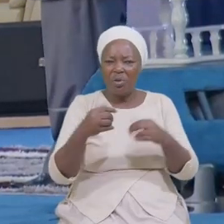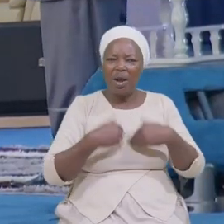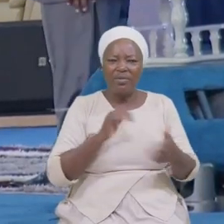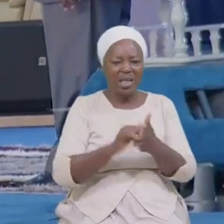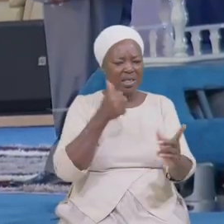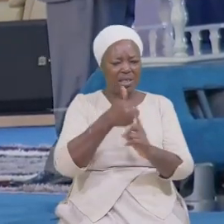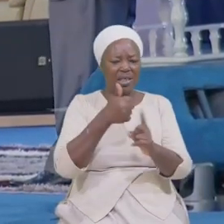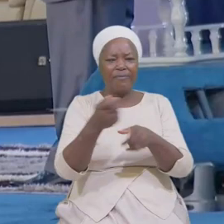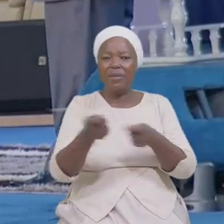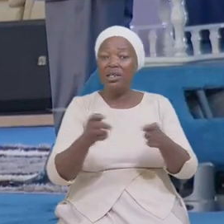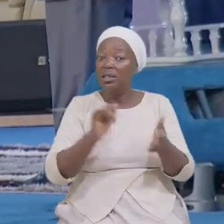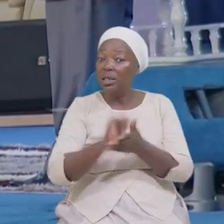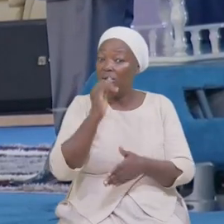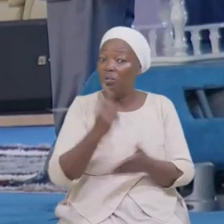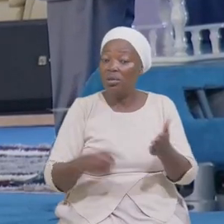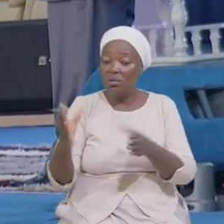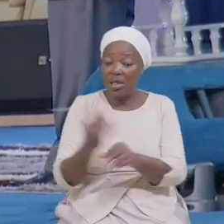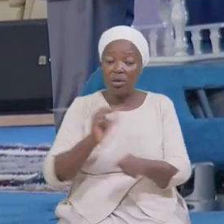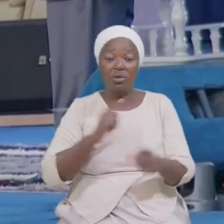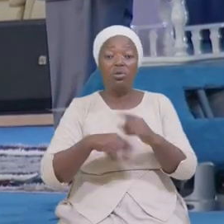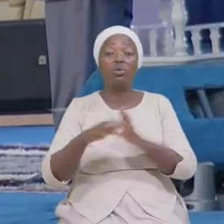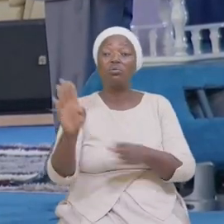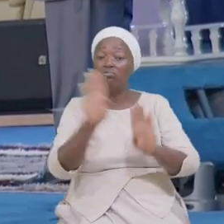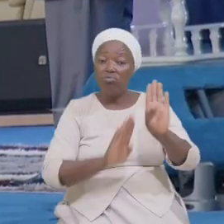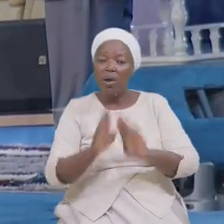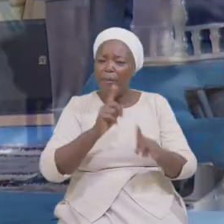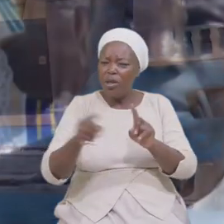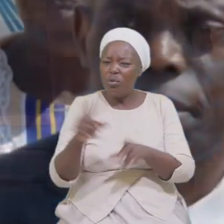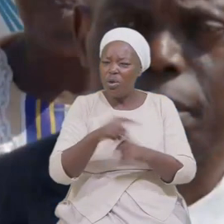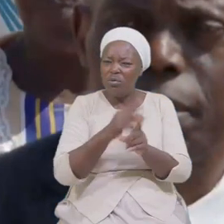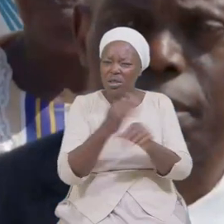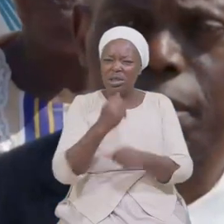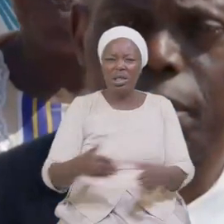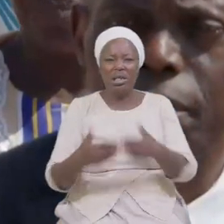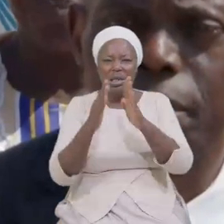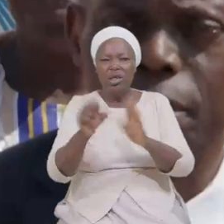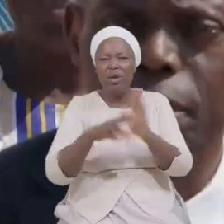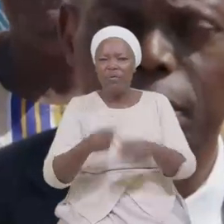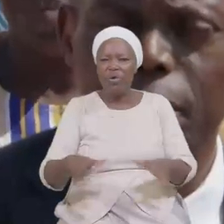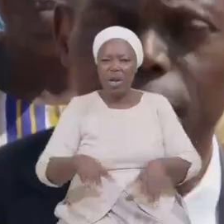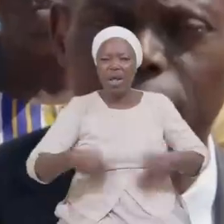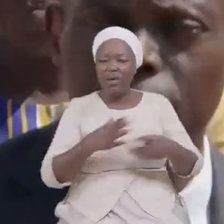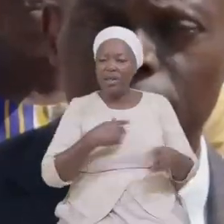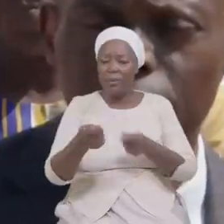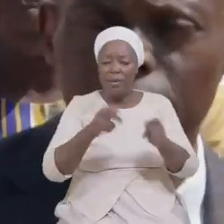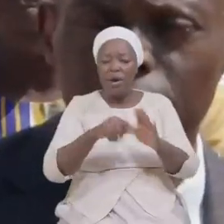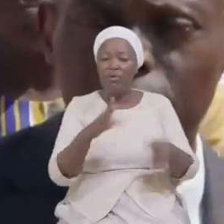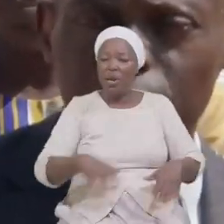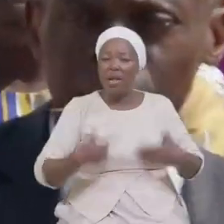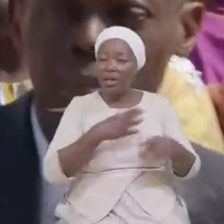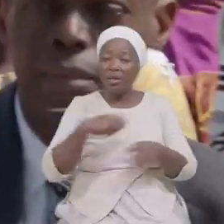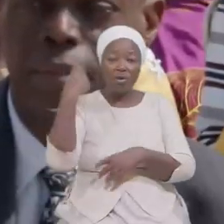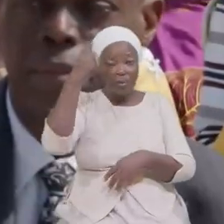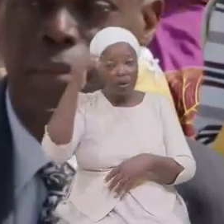what gets us into trouble. But when you take the leadership of your life, the management of your life, and the government of your